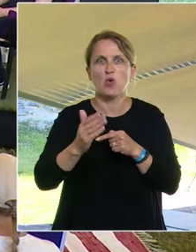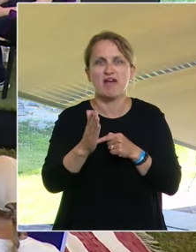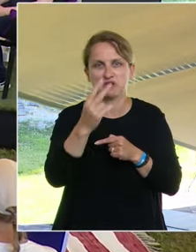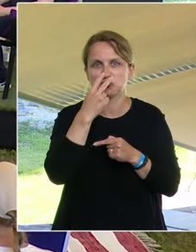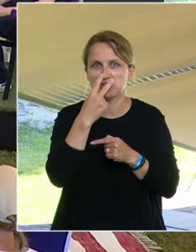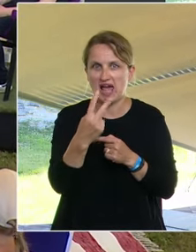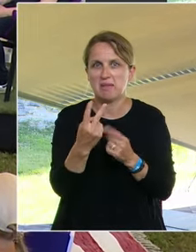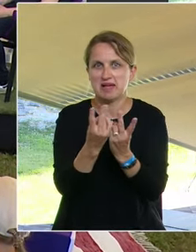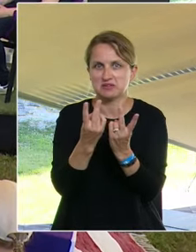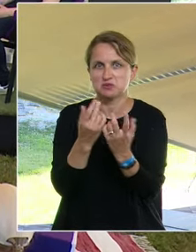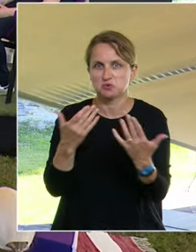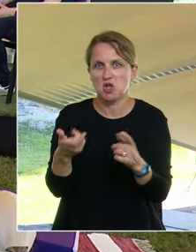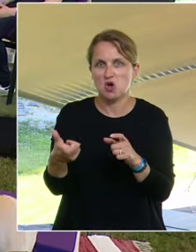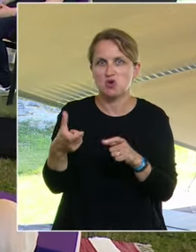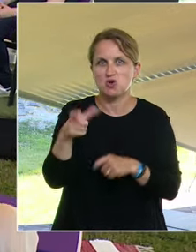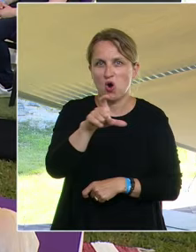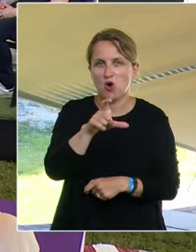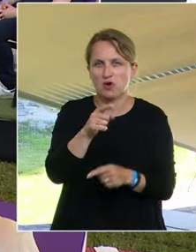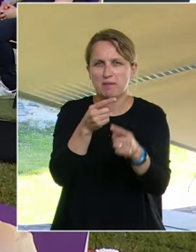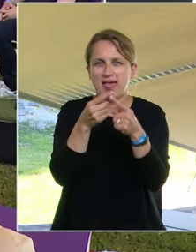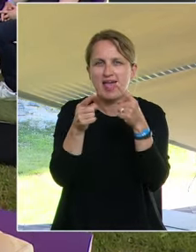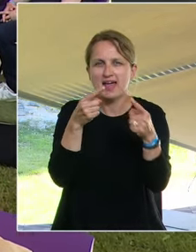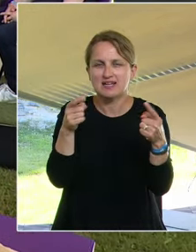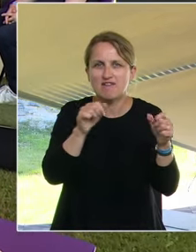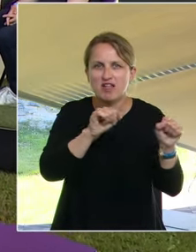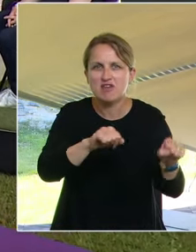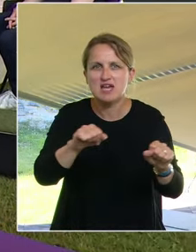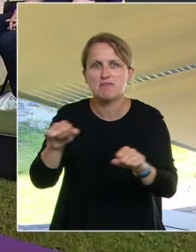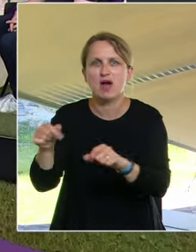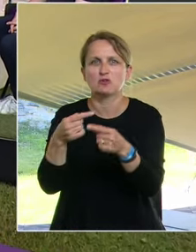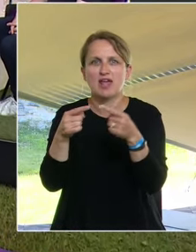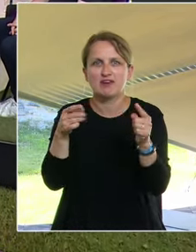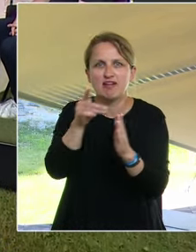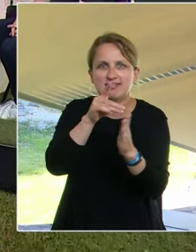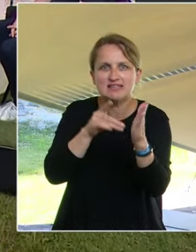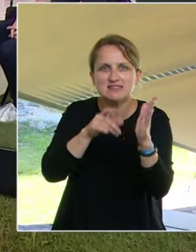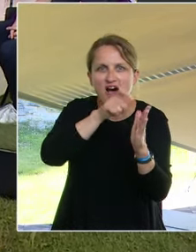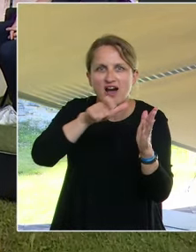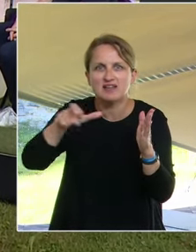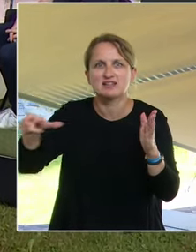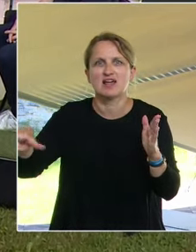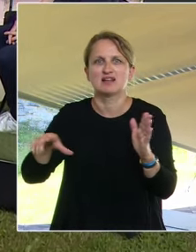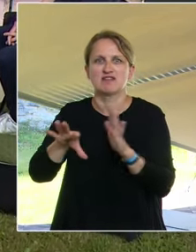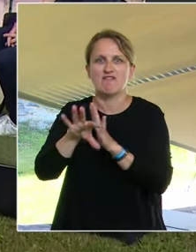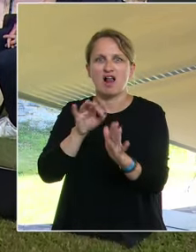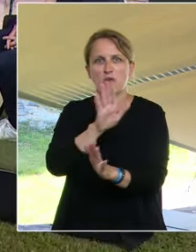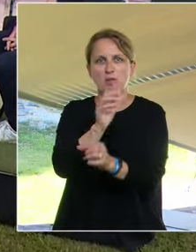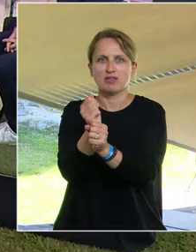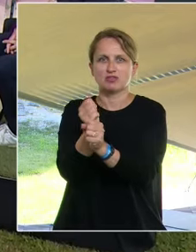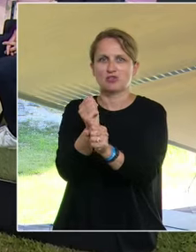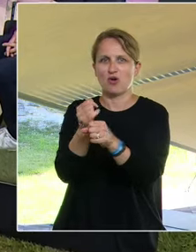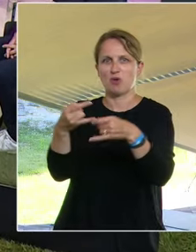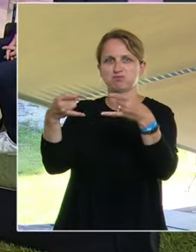of this, you know, like different ways and different designers or artists choosing different ways